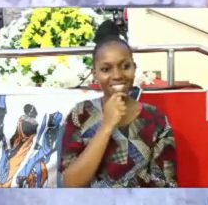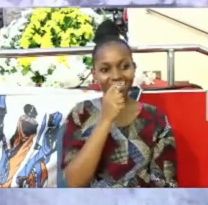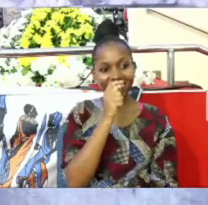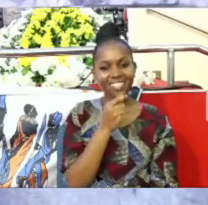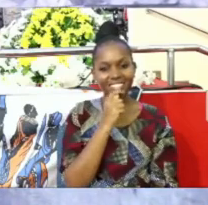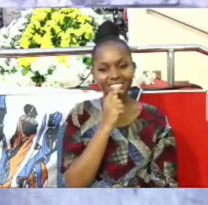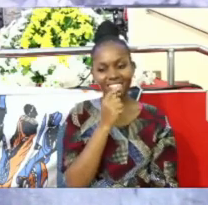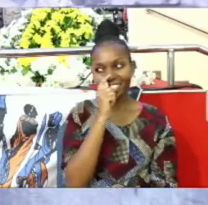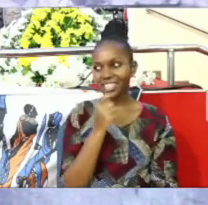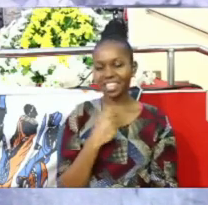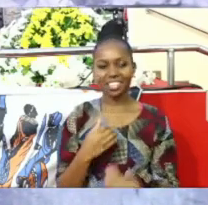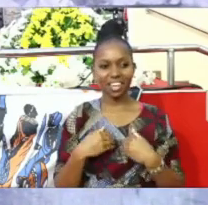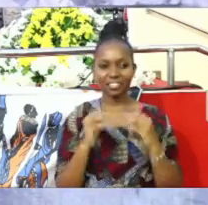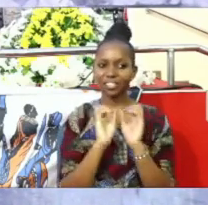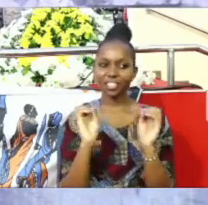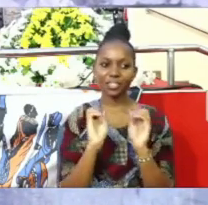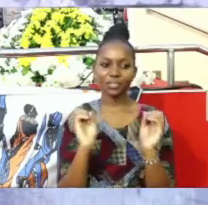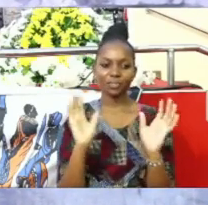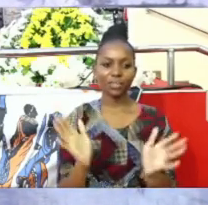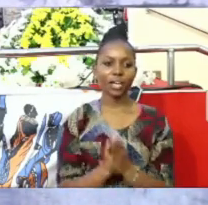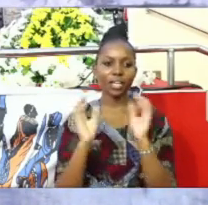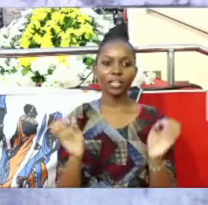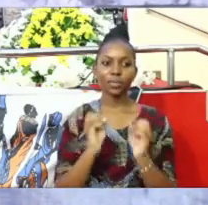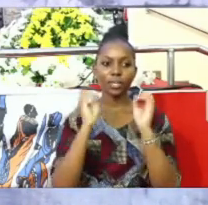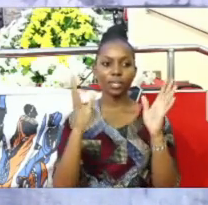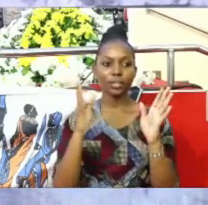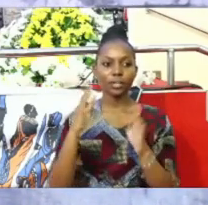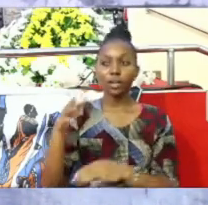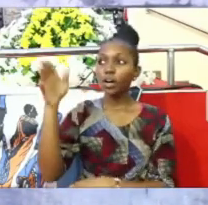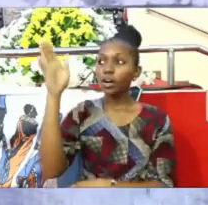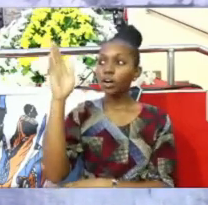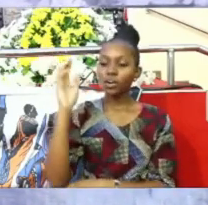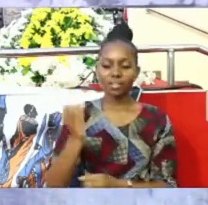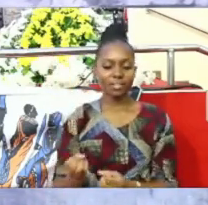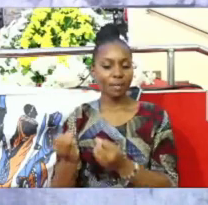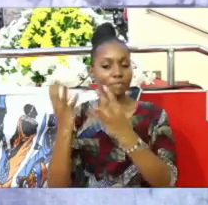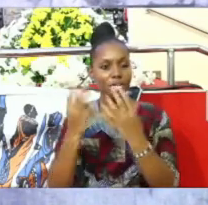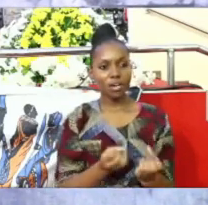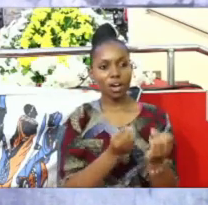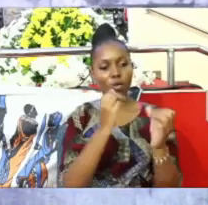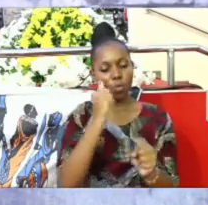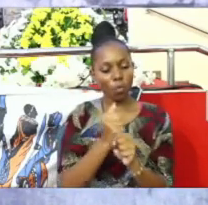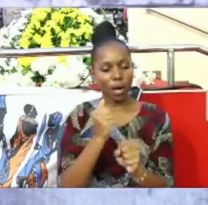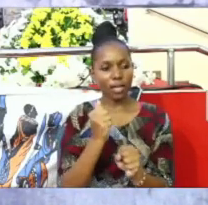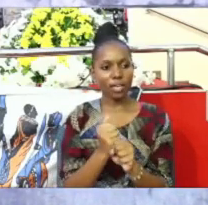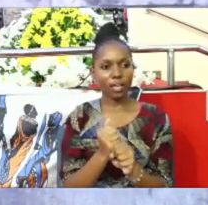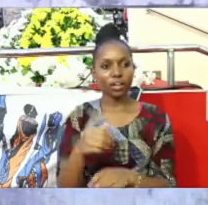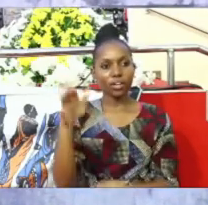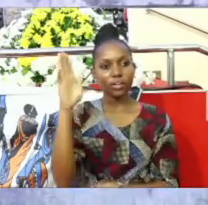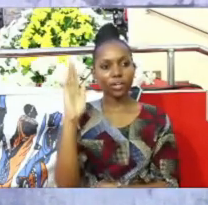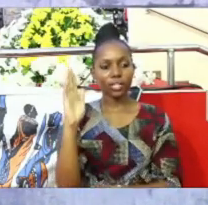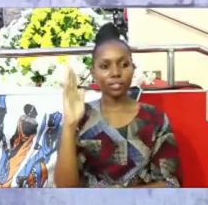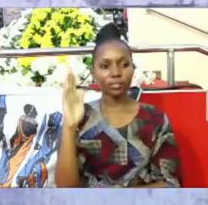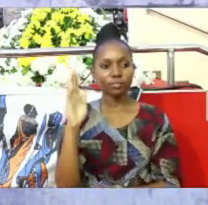uko pale kwenye laini. Hallelujah. Hallelujah. Our God is a miracle working God. Mungu wetu ni Mungu mtenda miujiza. When I